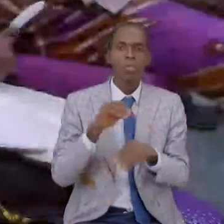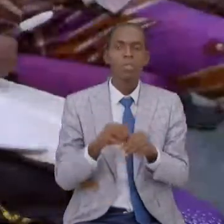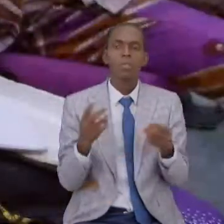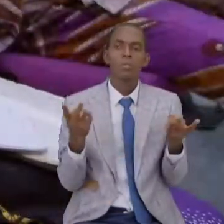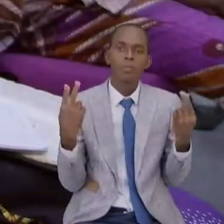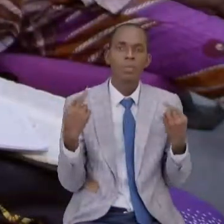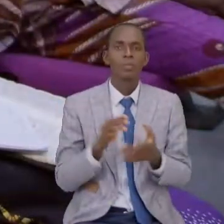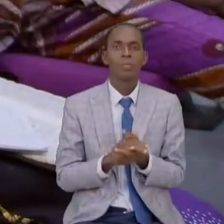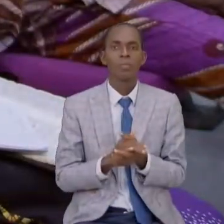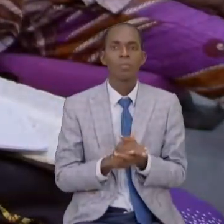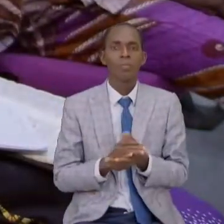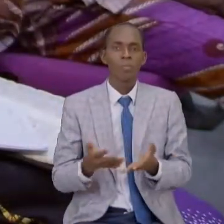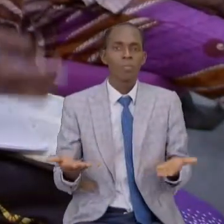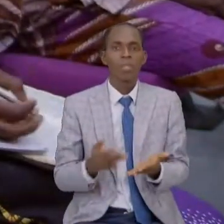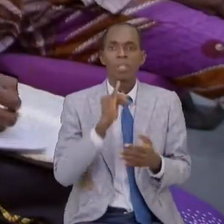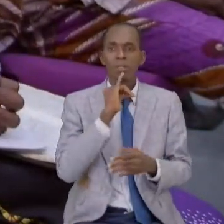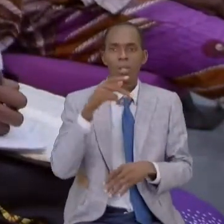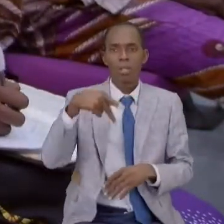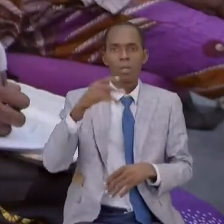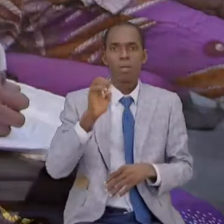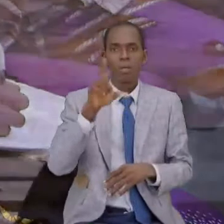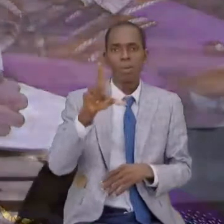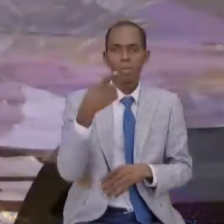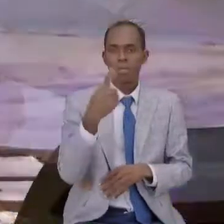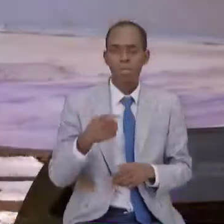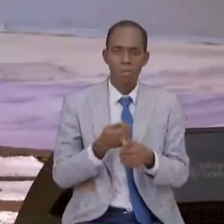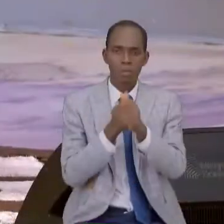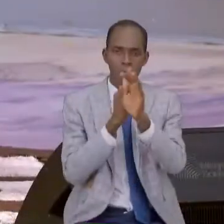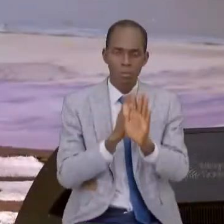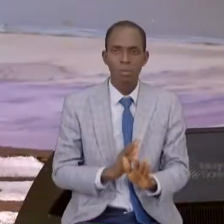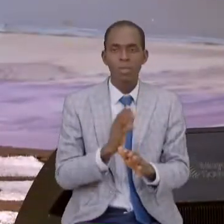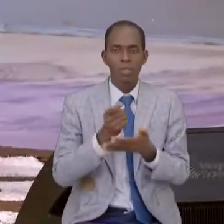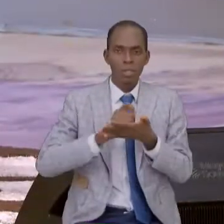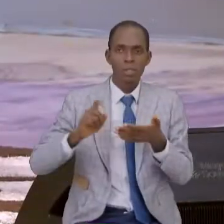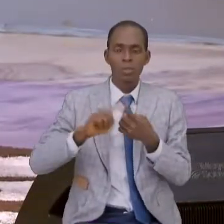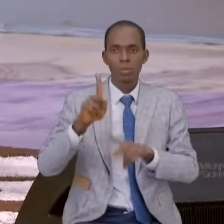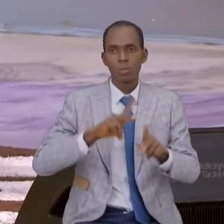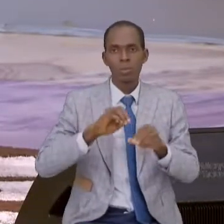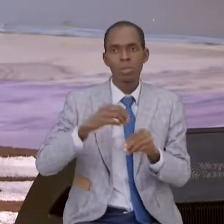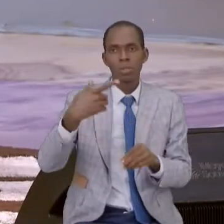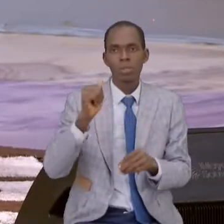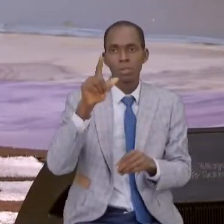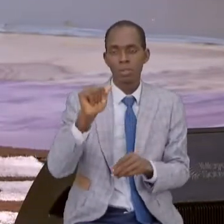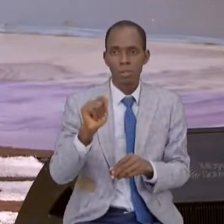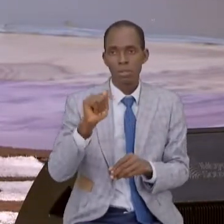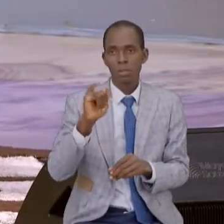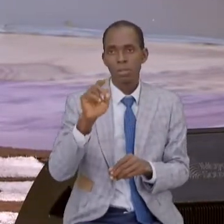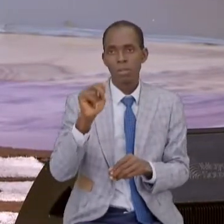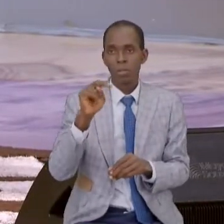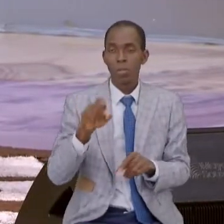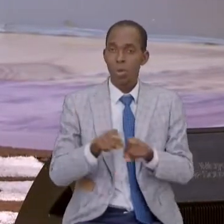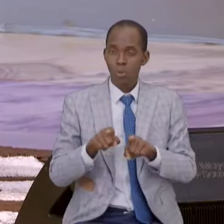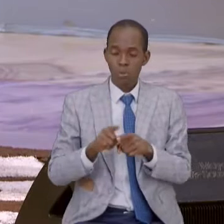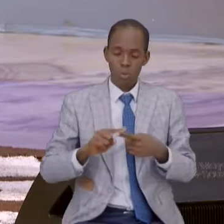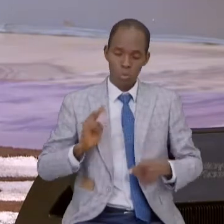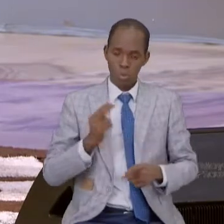vain. Here is Paul the apostle, writing to the Galatians, and by extension, is writing to us and